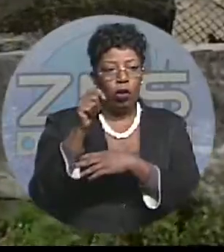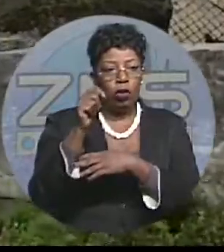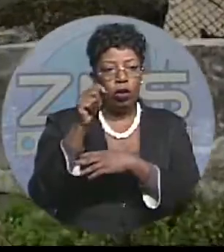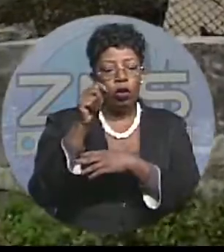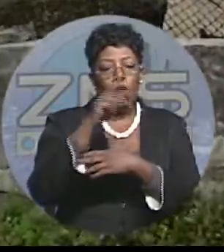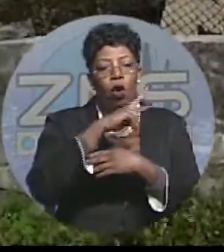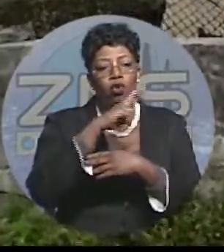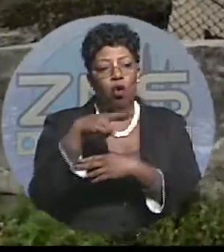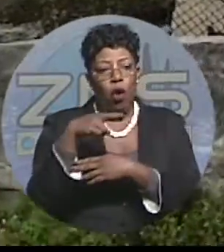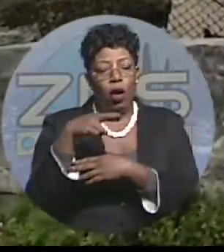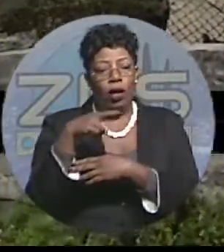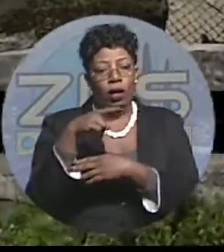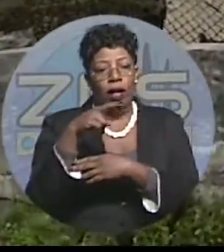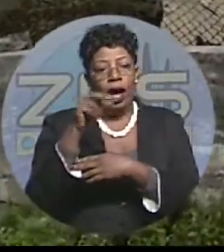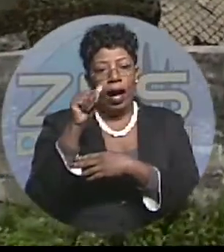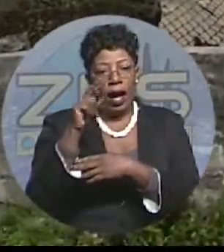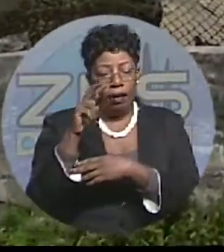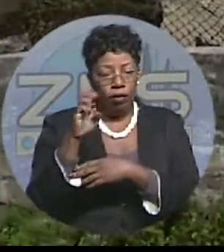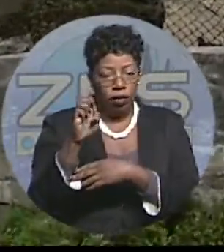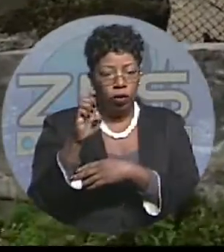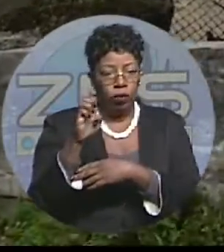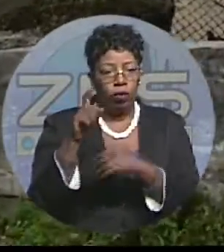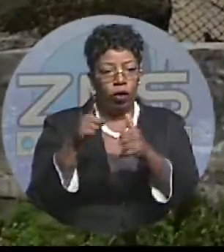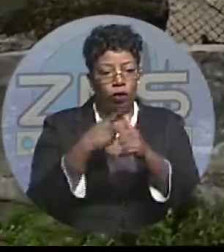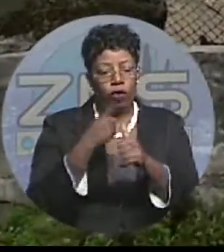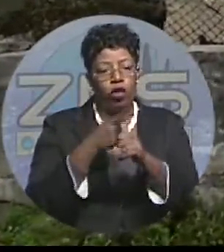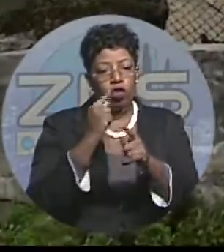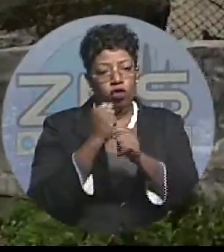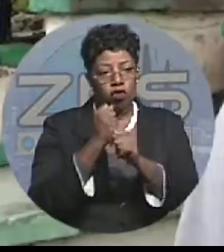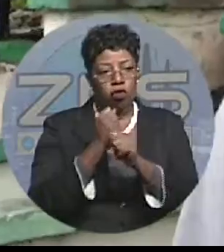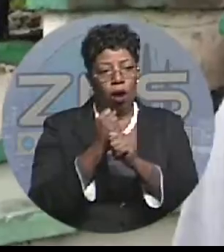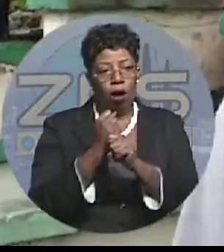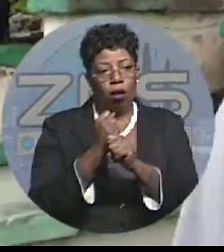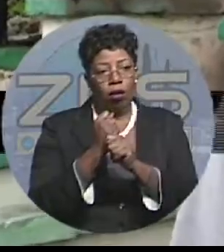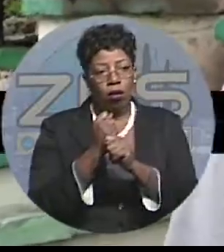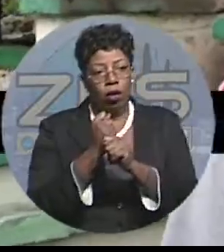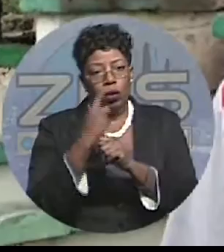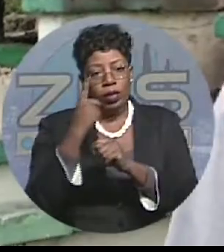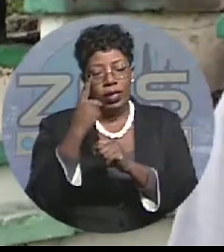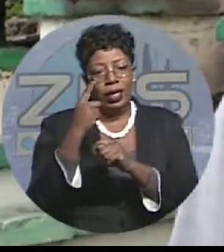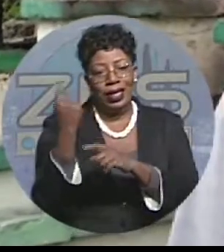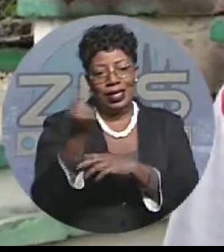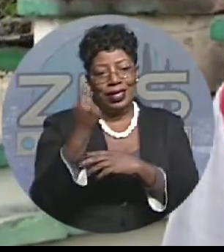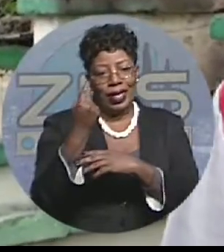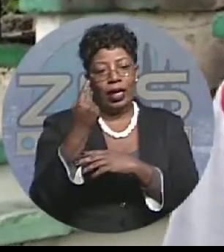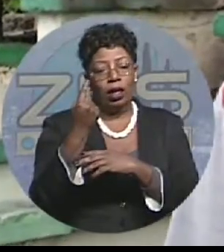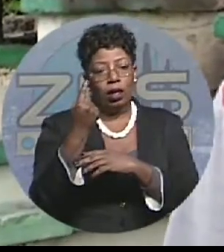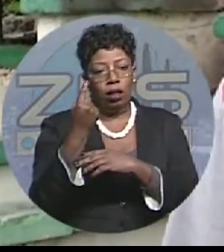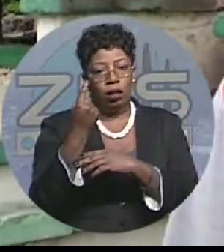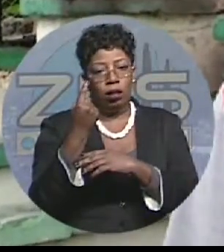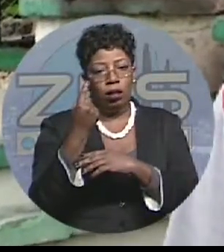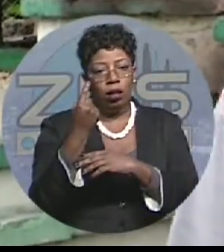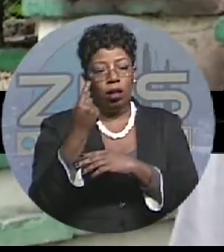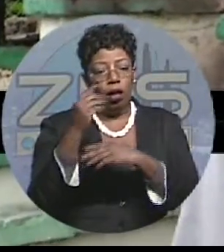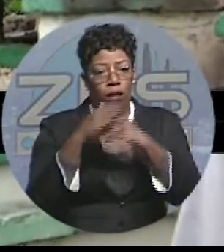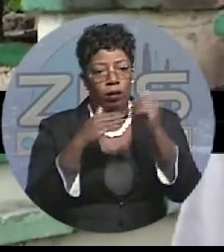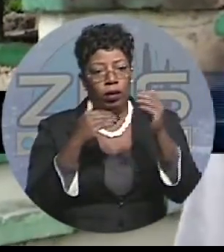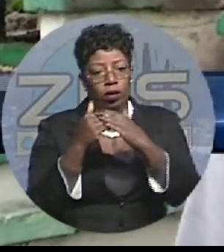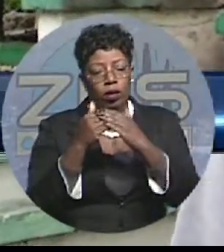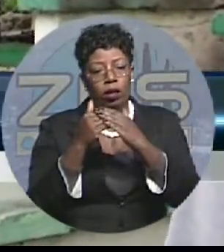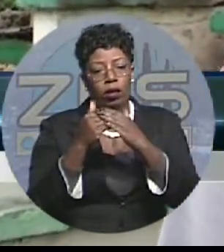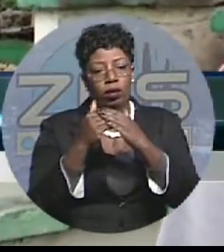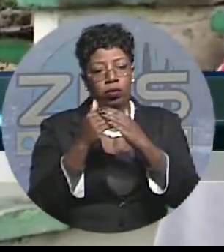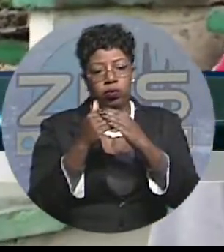unit arrived just about 3 minutes after receiving the call. We met a single-story wooden structure heavily involved